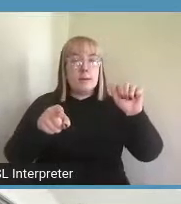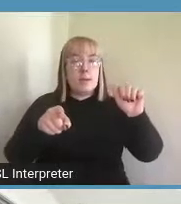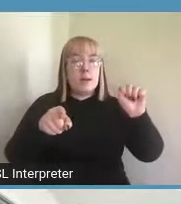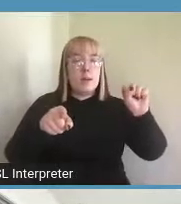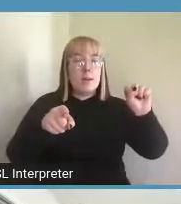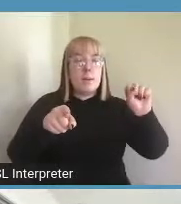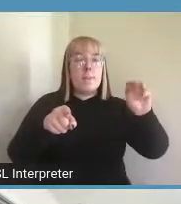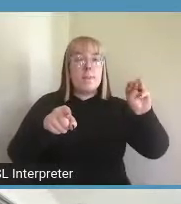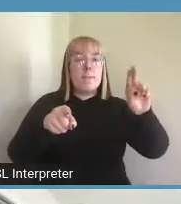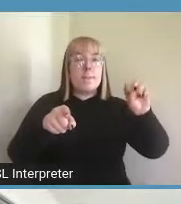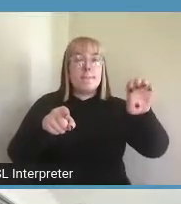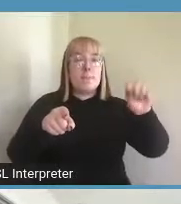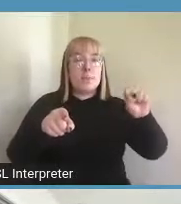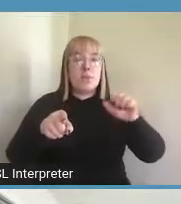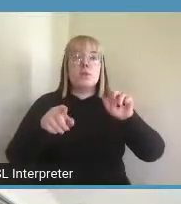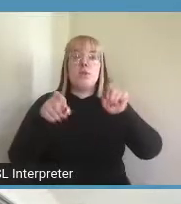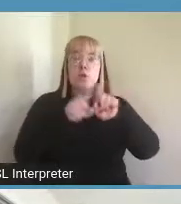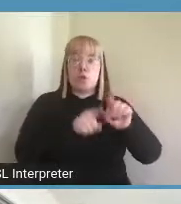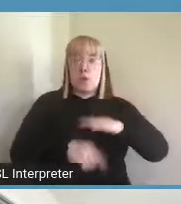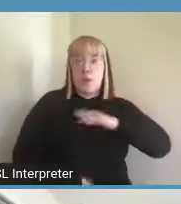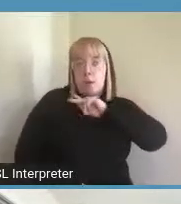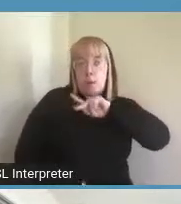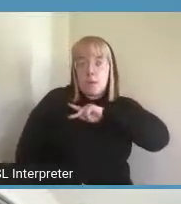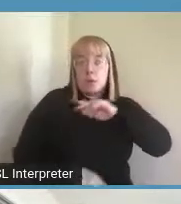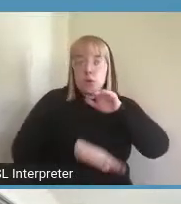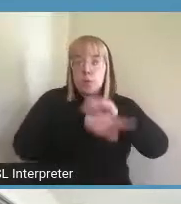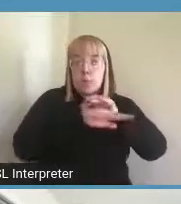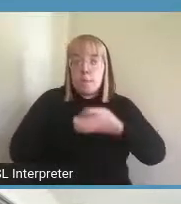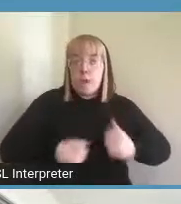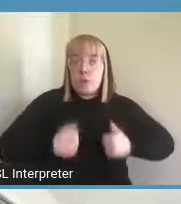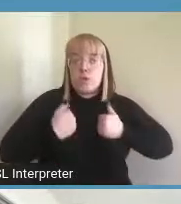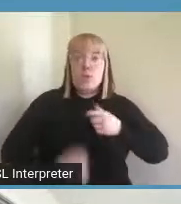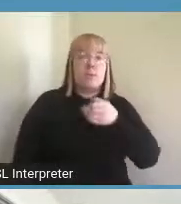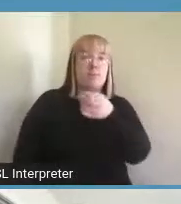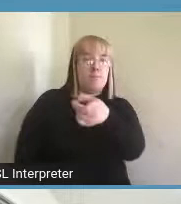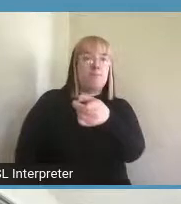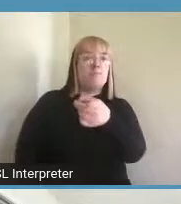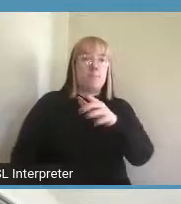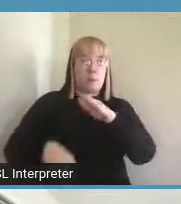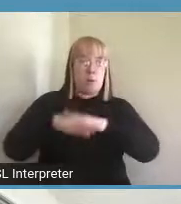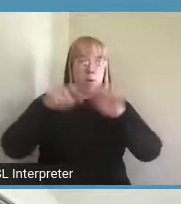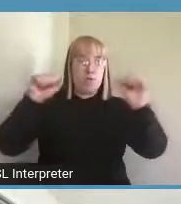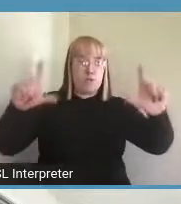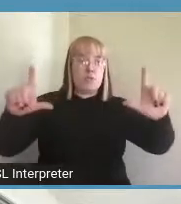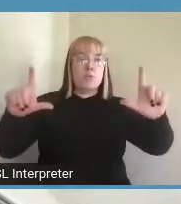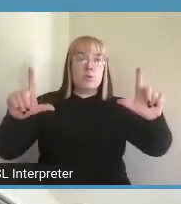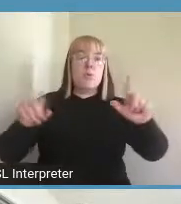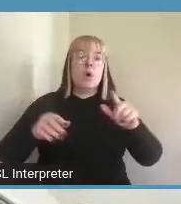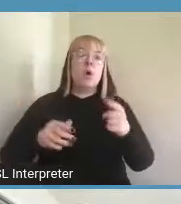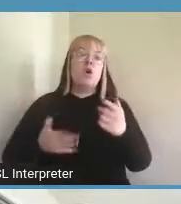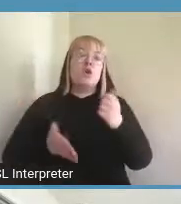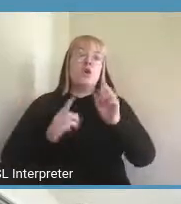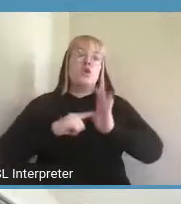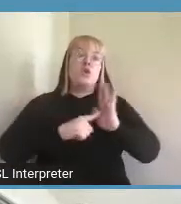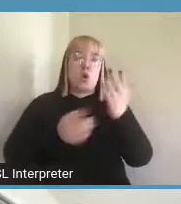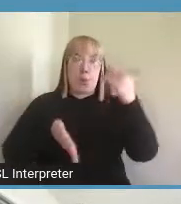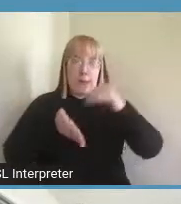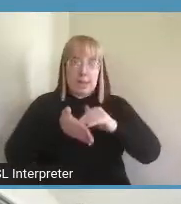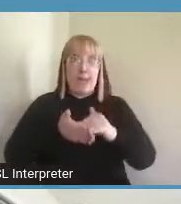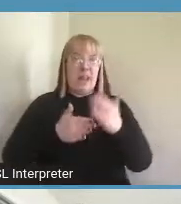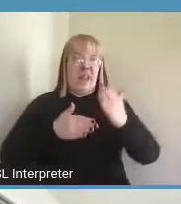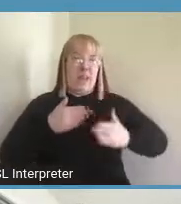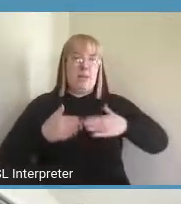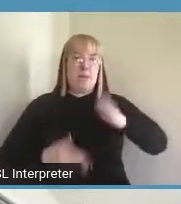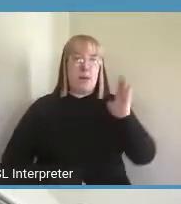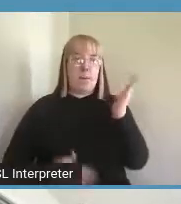my personal email. So you can reach out to me if you have any questions. And I'll show that again at the end in case you miss it here. I'm